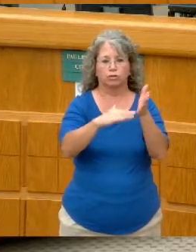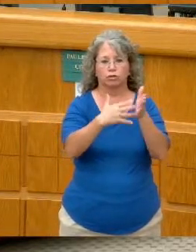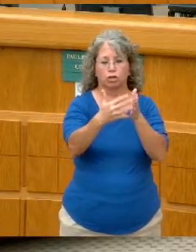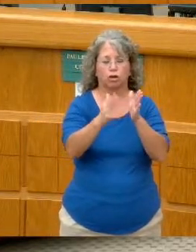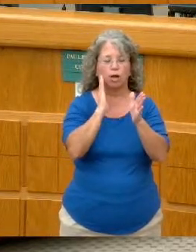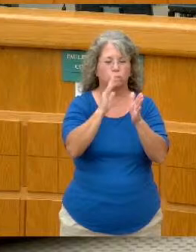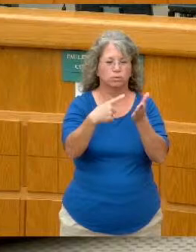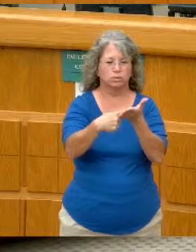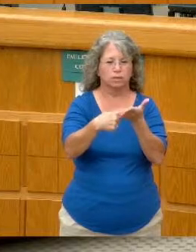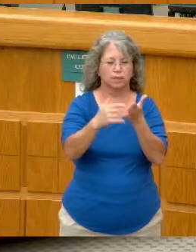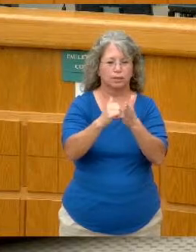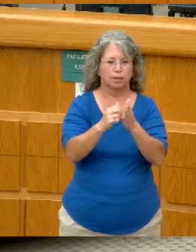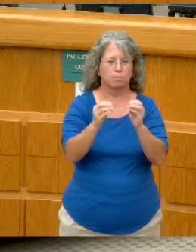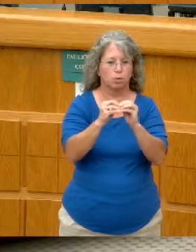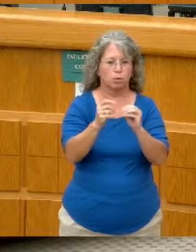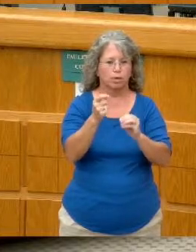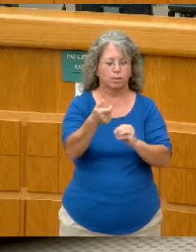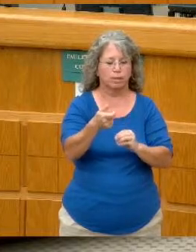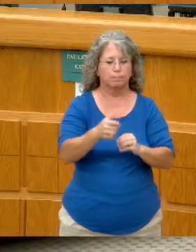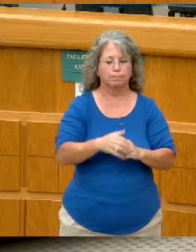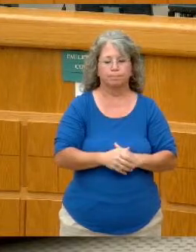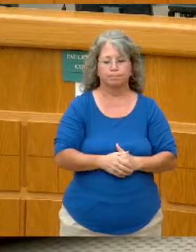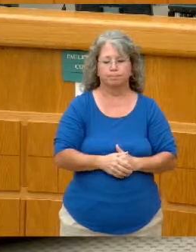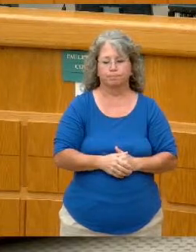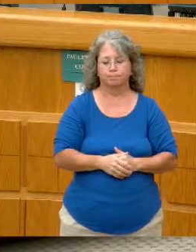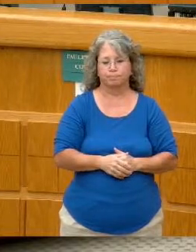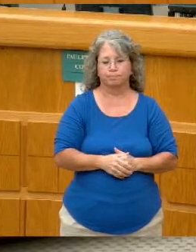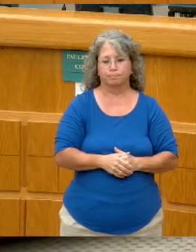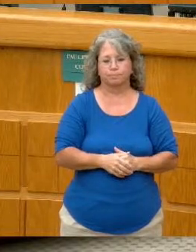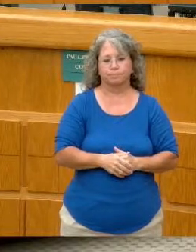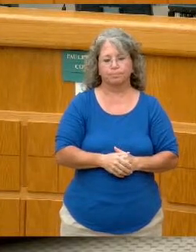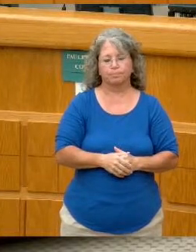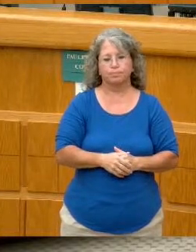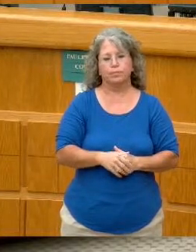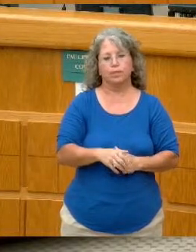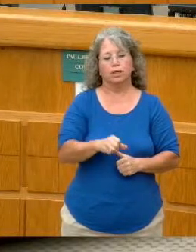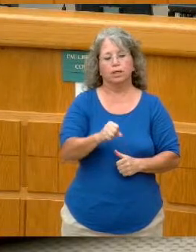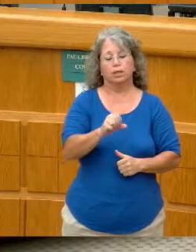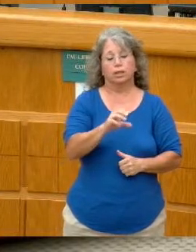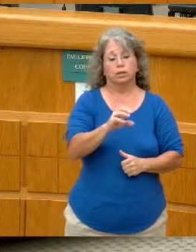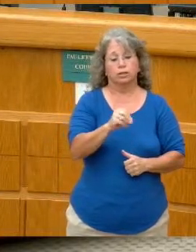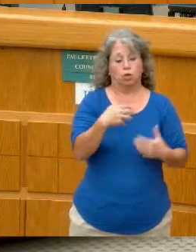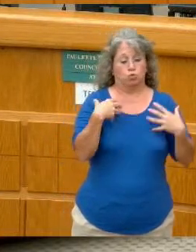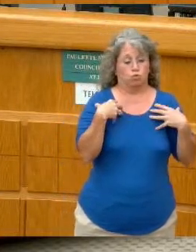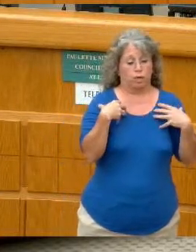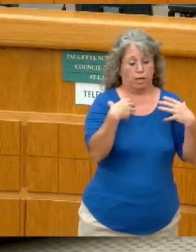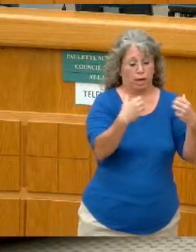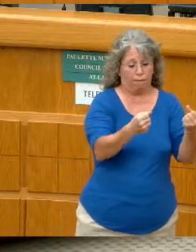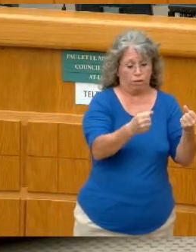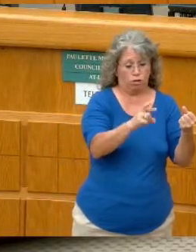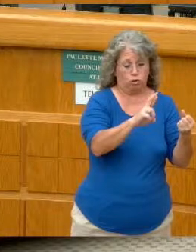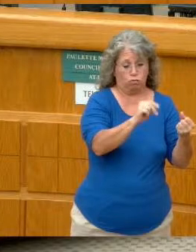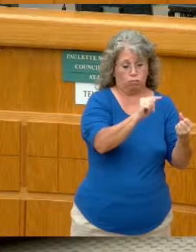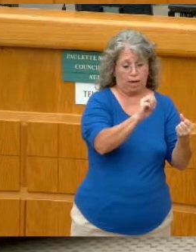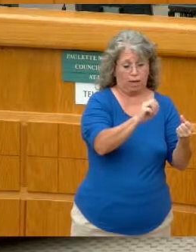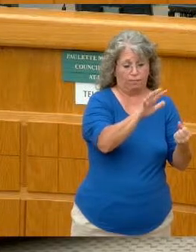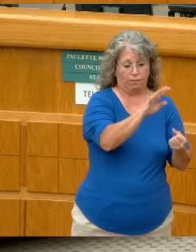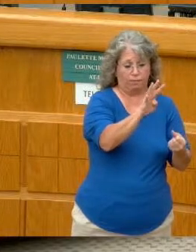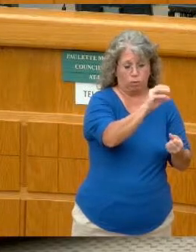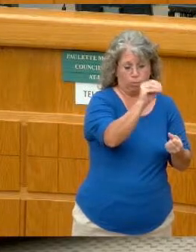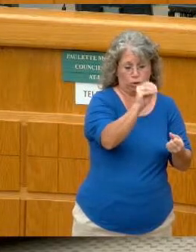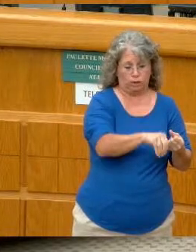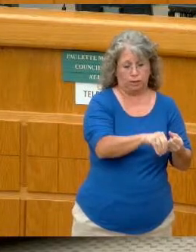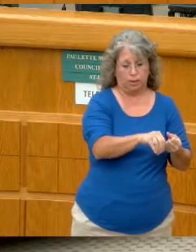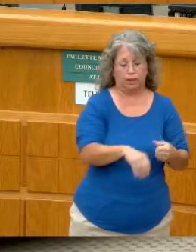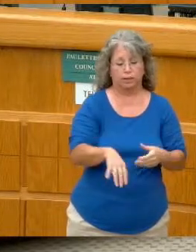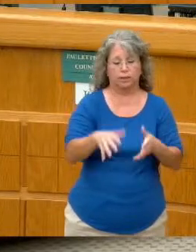a little bit more in the presentation. And so 54% is the recovered rate, and then 46% of